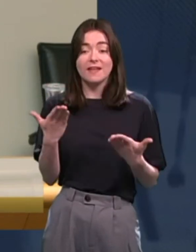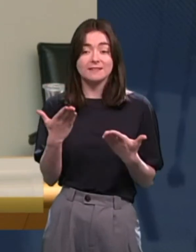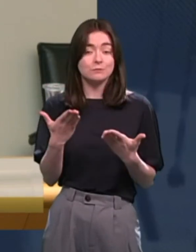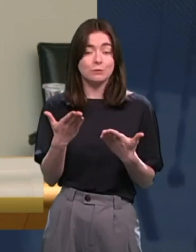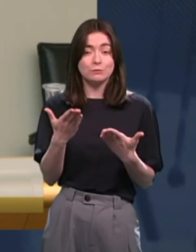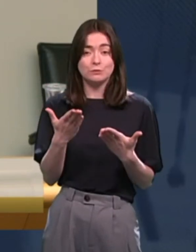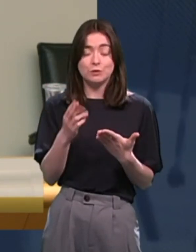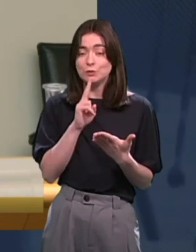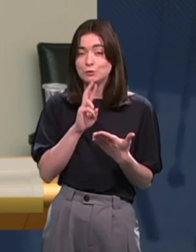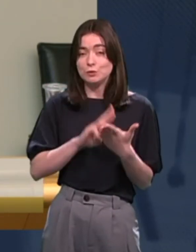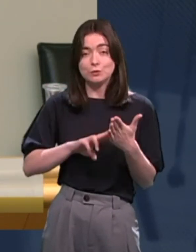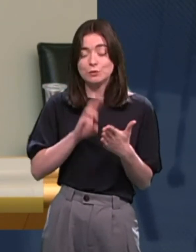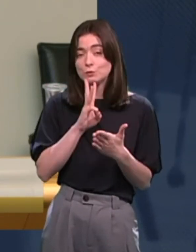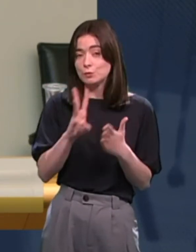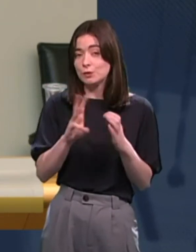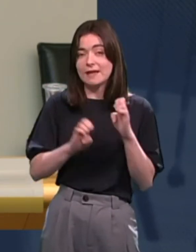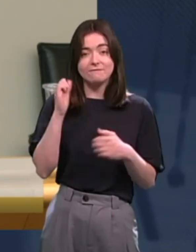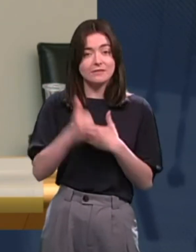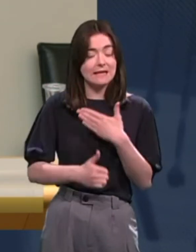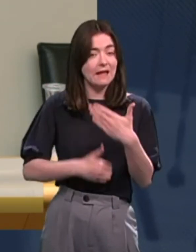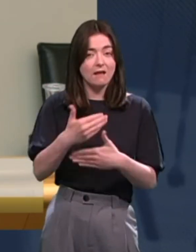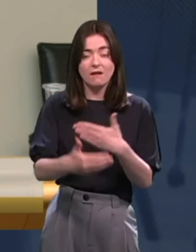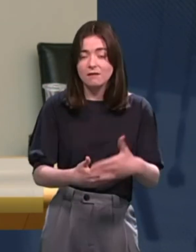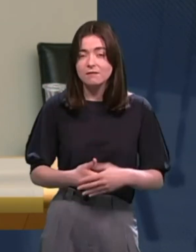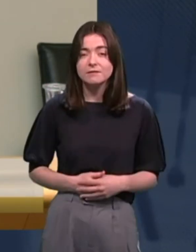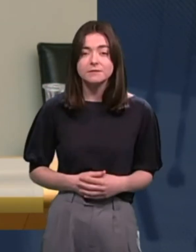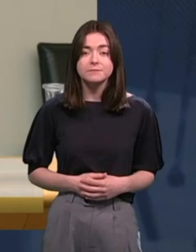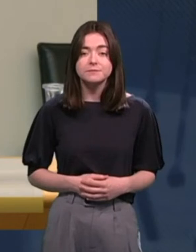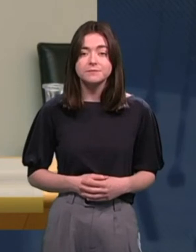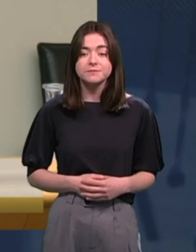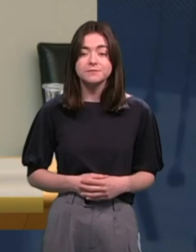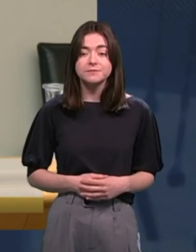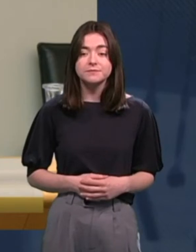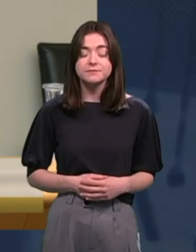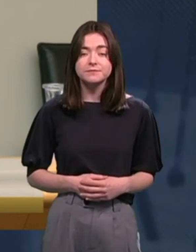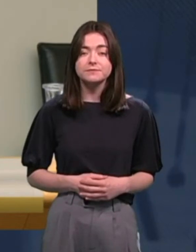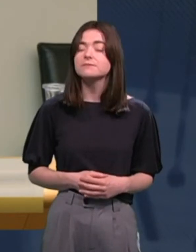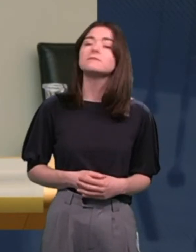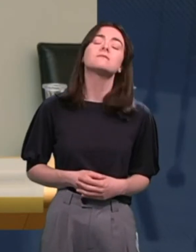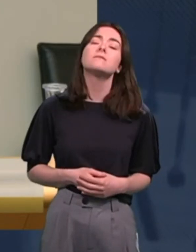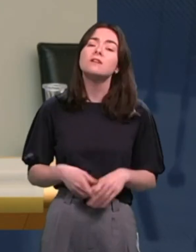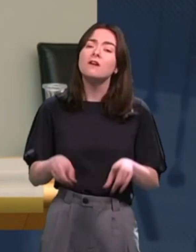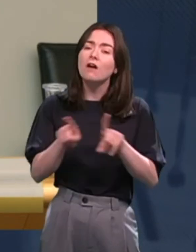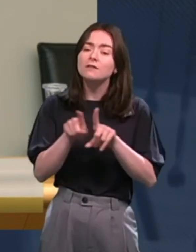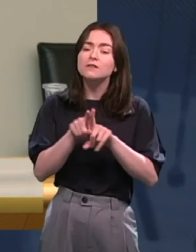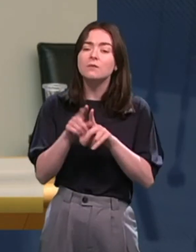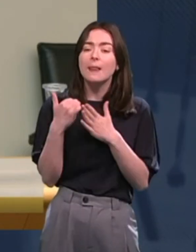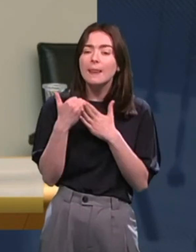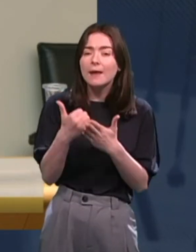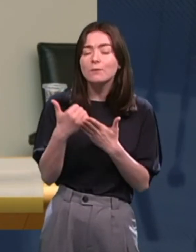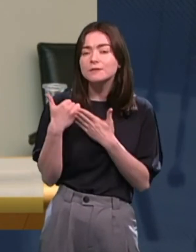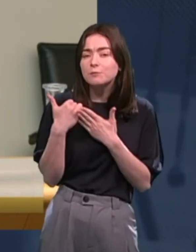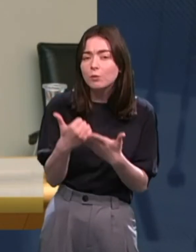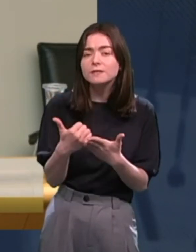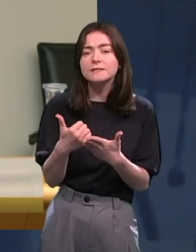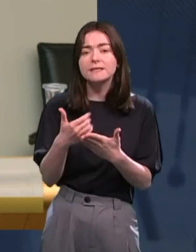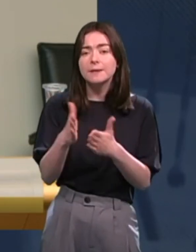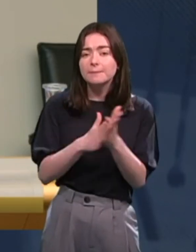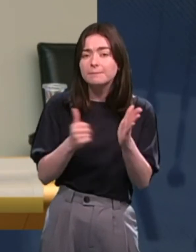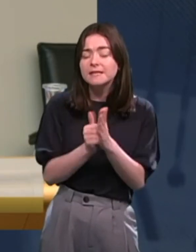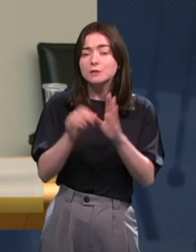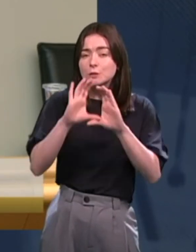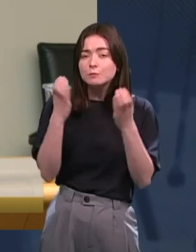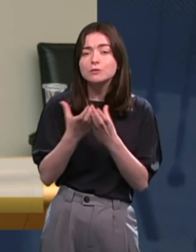in social farming. I think also perhaps allowing and supporting businesses and communities to